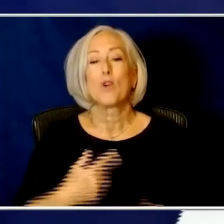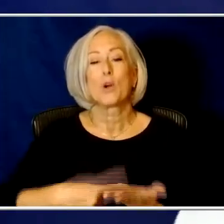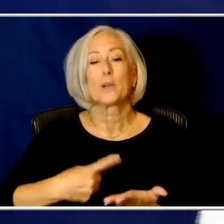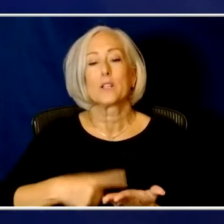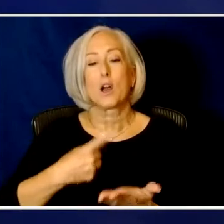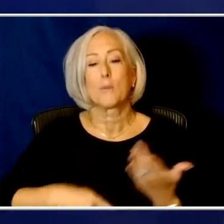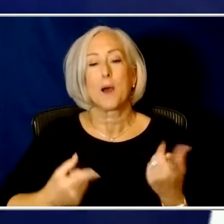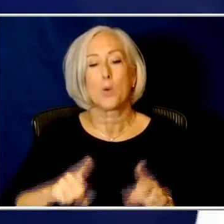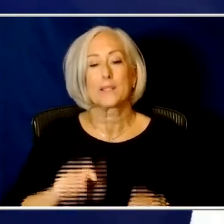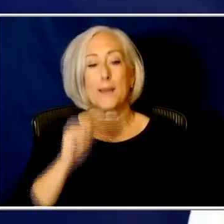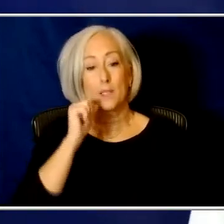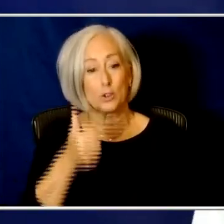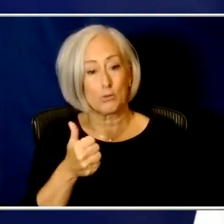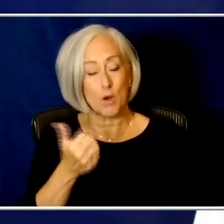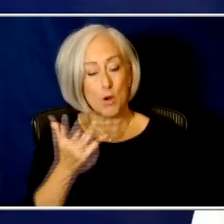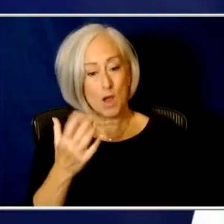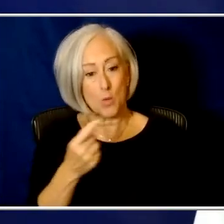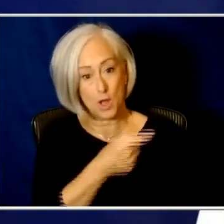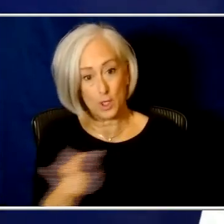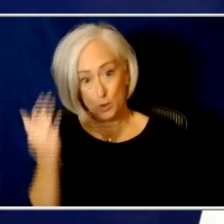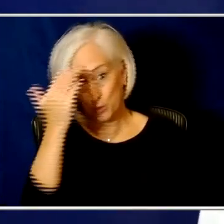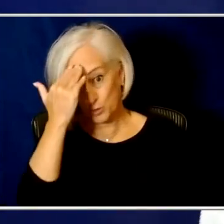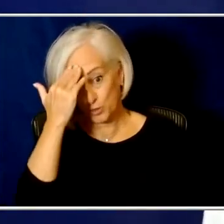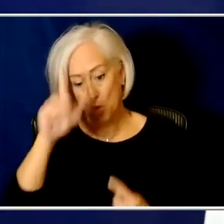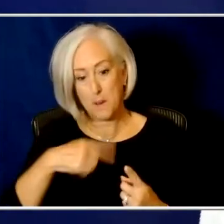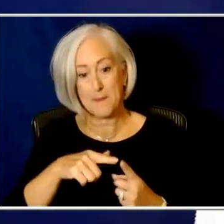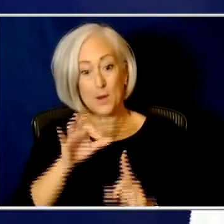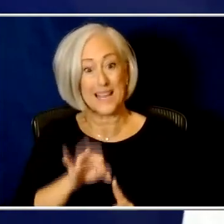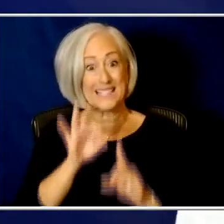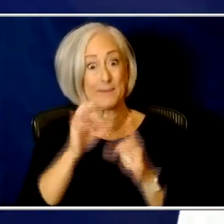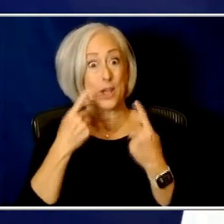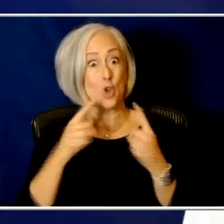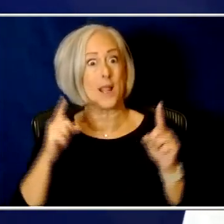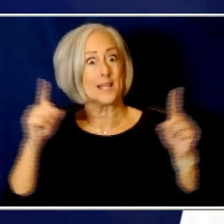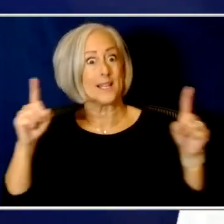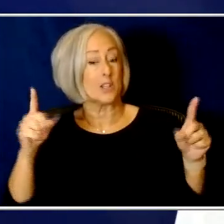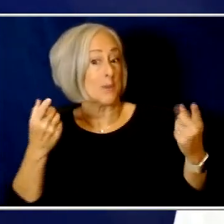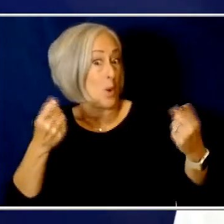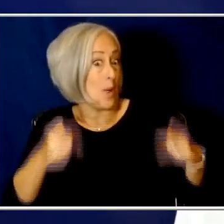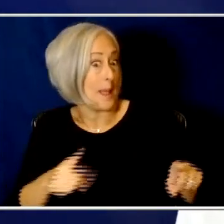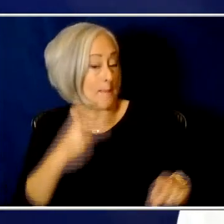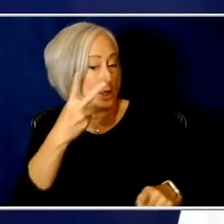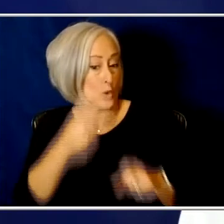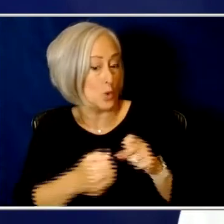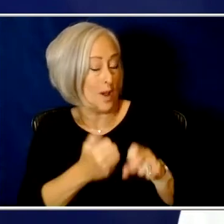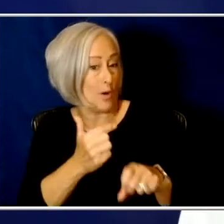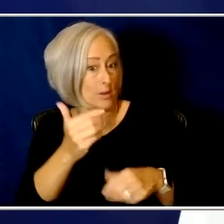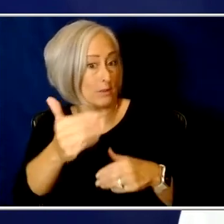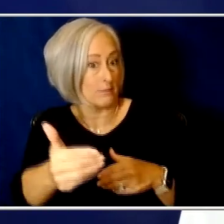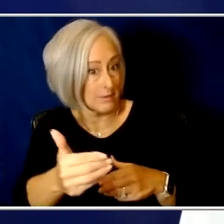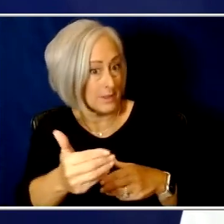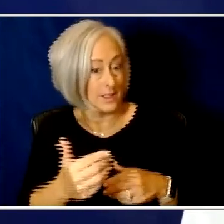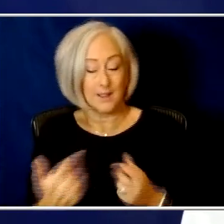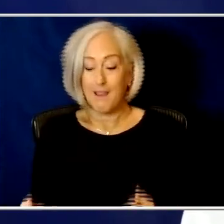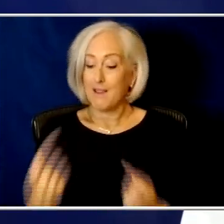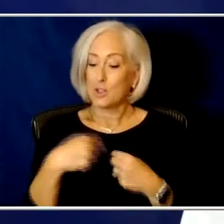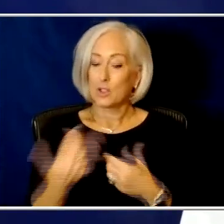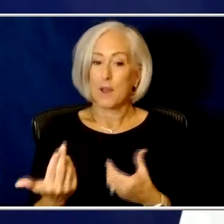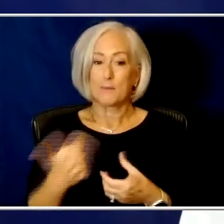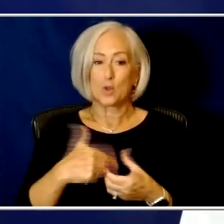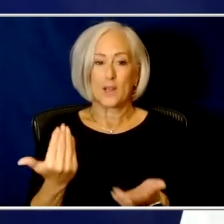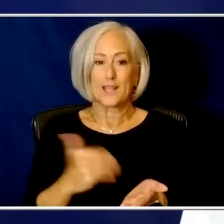everyone in the health system that flu shot season has started, and you can Yes. come get your flu shots at all of our mass flu vaccine events, and